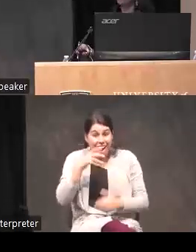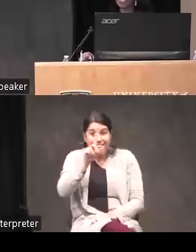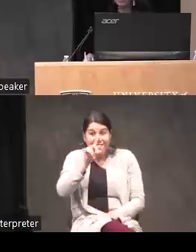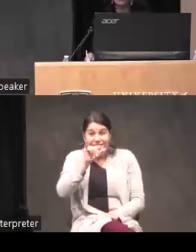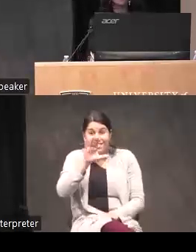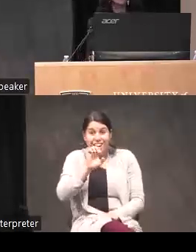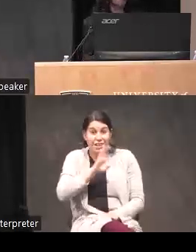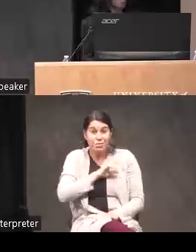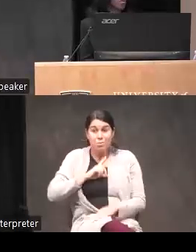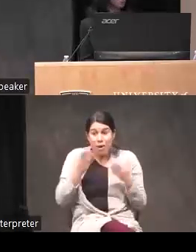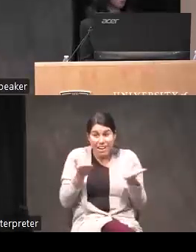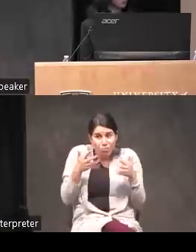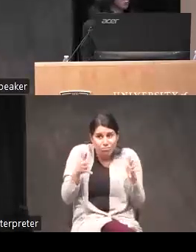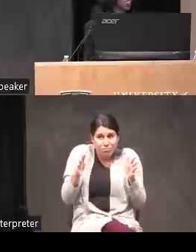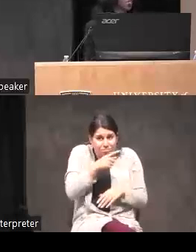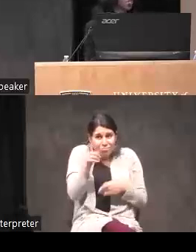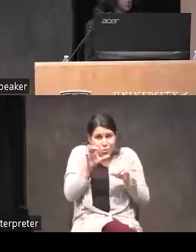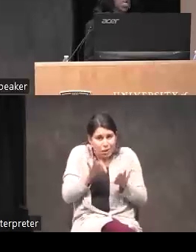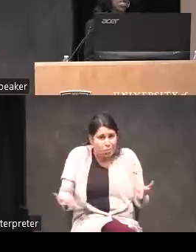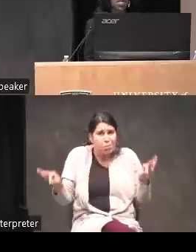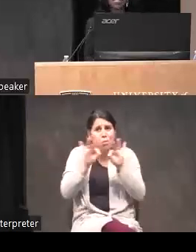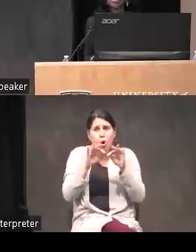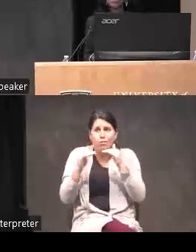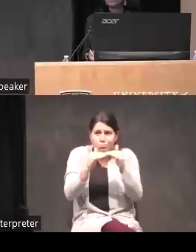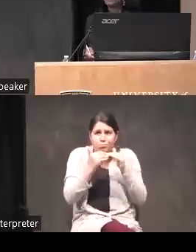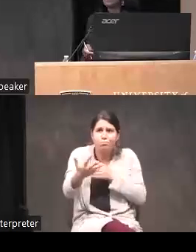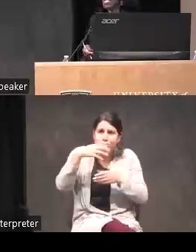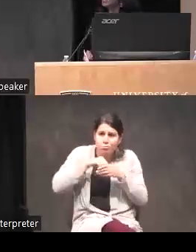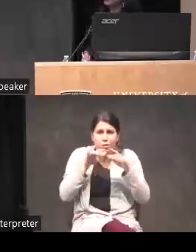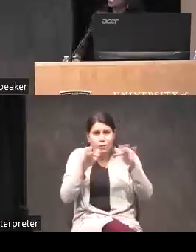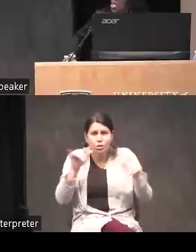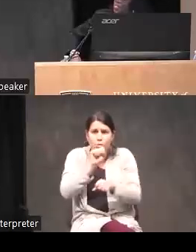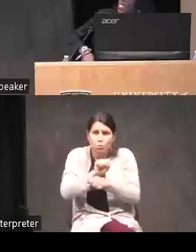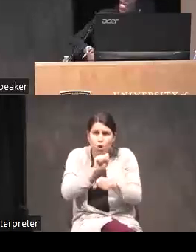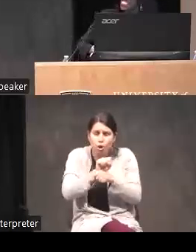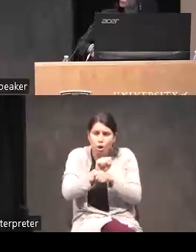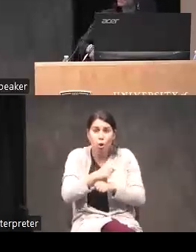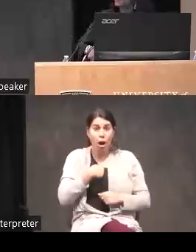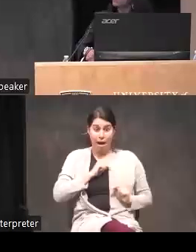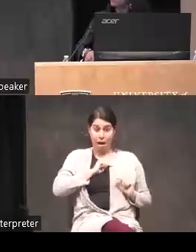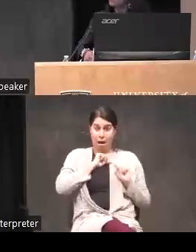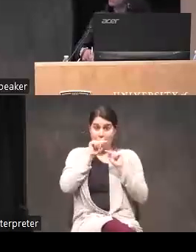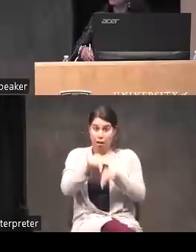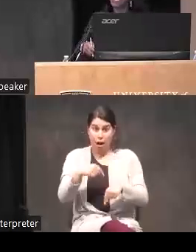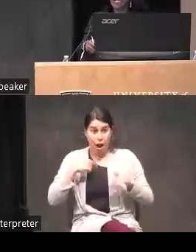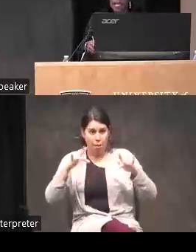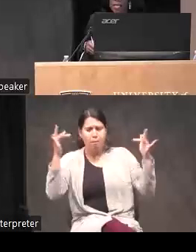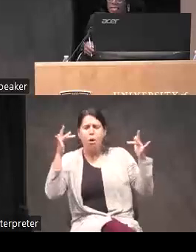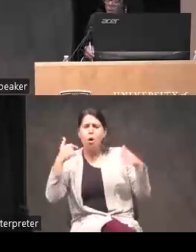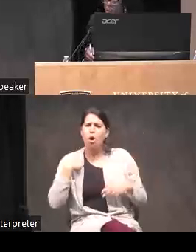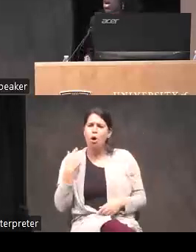here already doing important diversity and inclusion work, that I come alongside